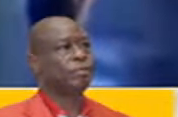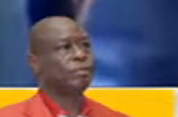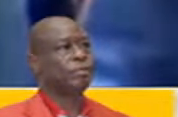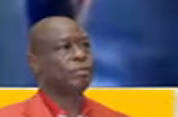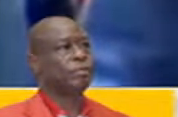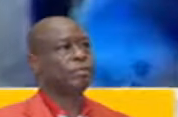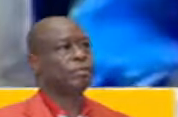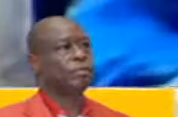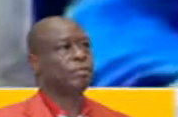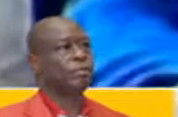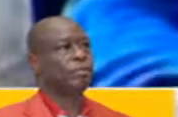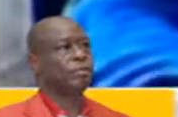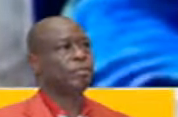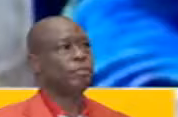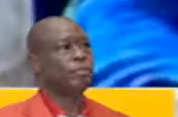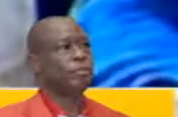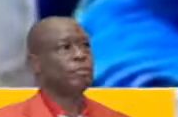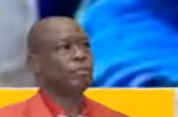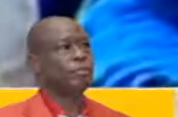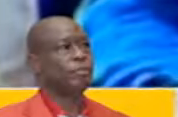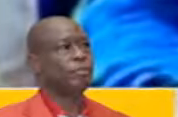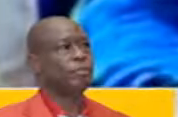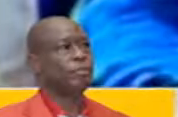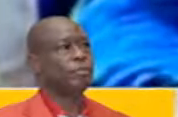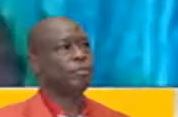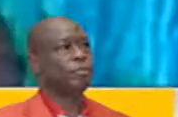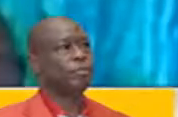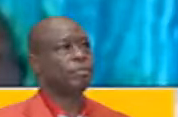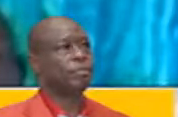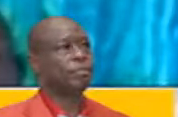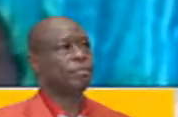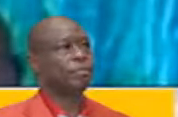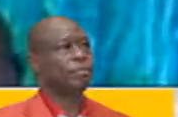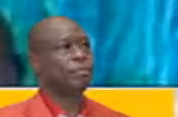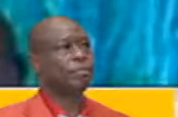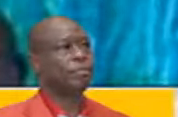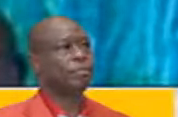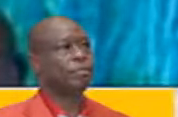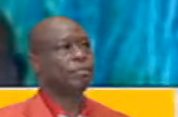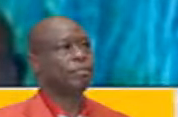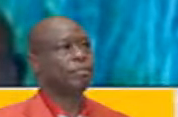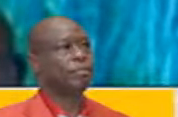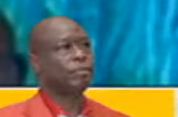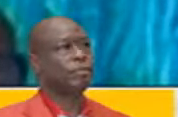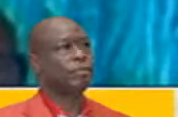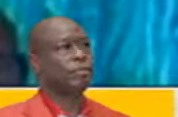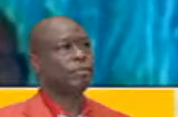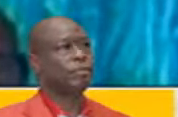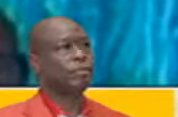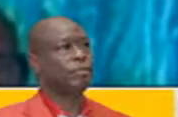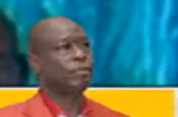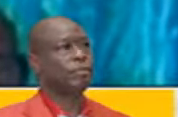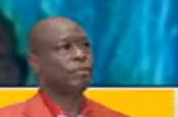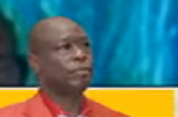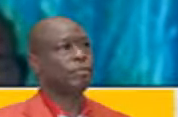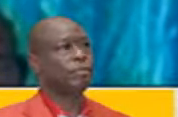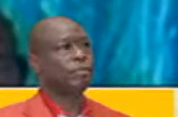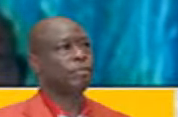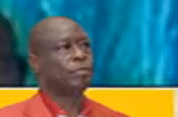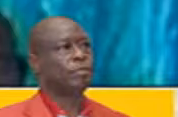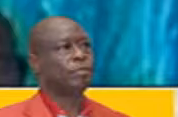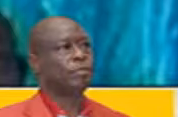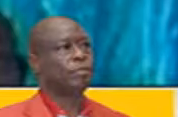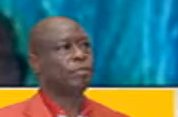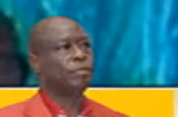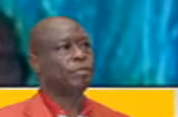DP announcing that he will file a petition this week. I'm a challenge, Sisi. Tutoe ushahidi. I will